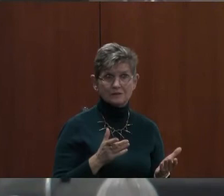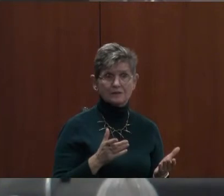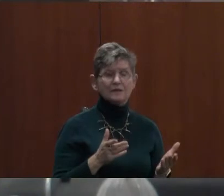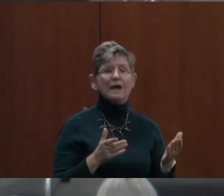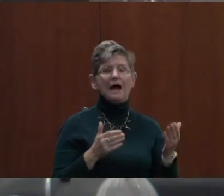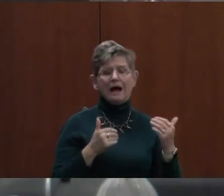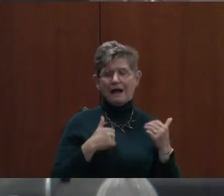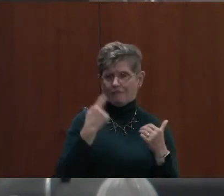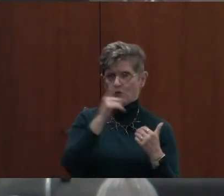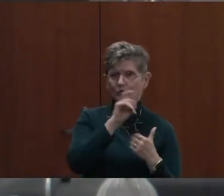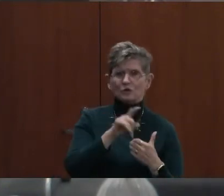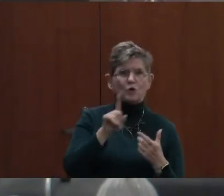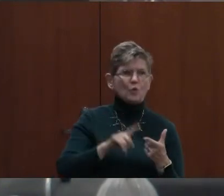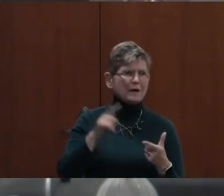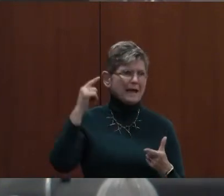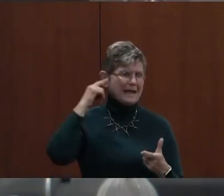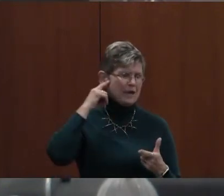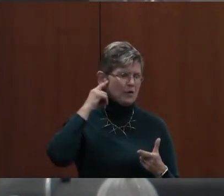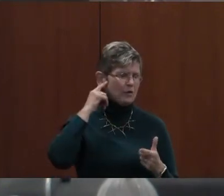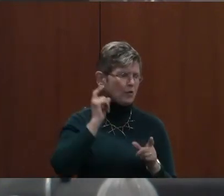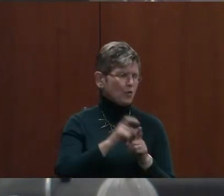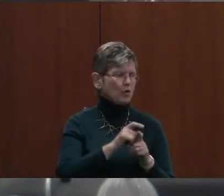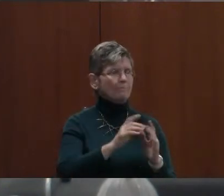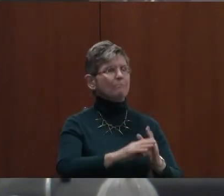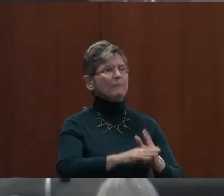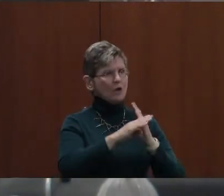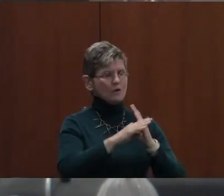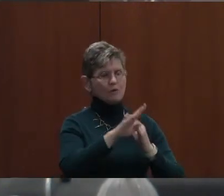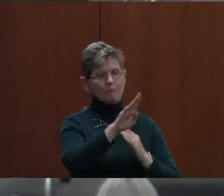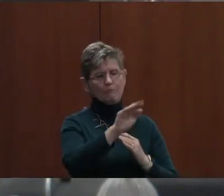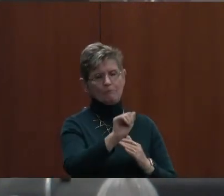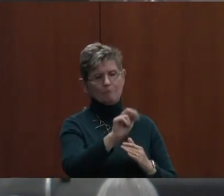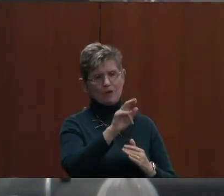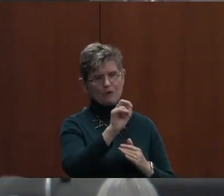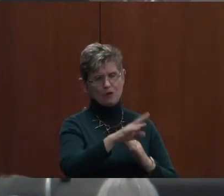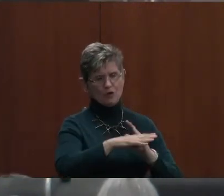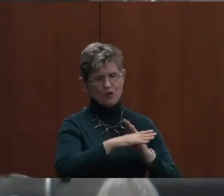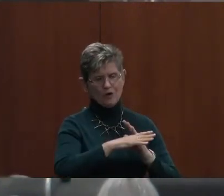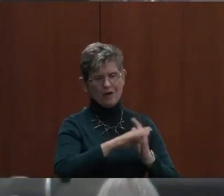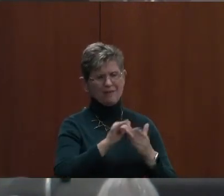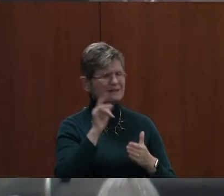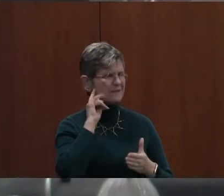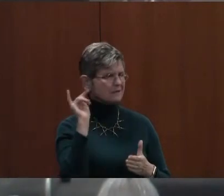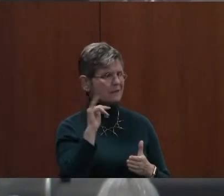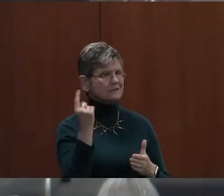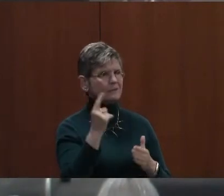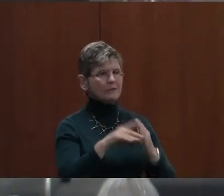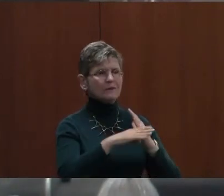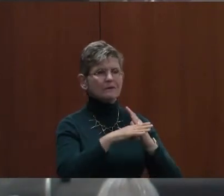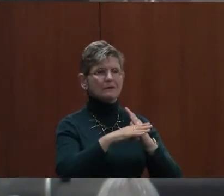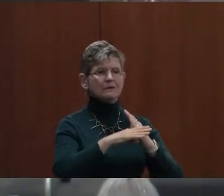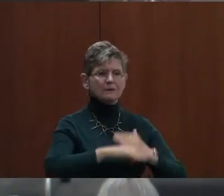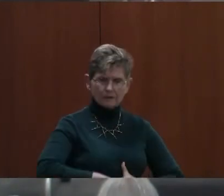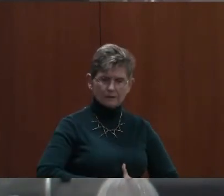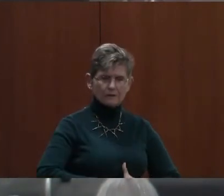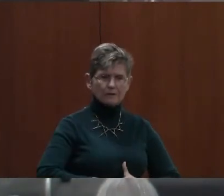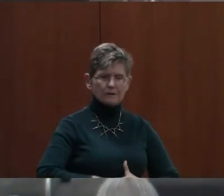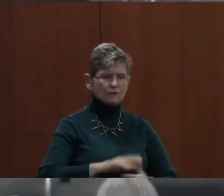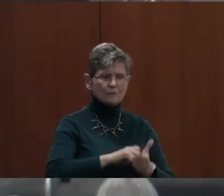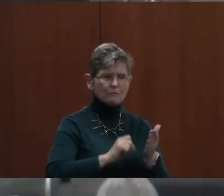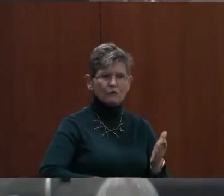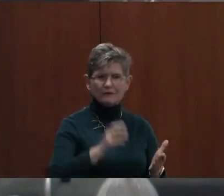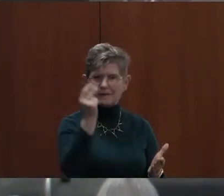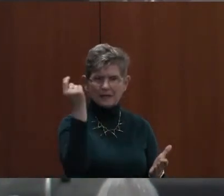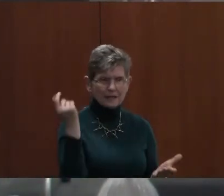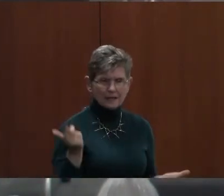have one question. When I hear the word barriers, it to me sounds like something that can be removed immediately. So I know